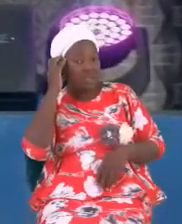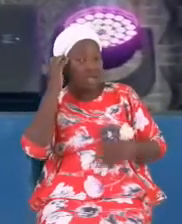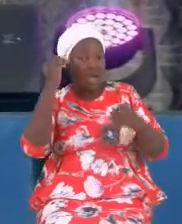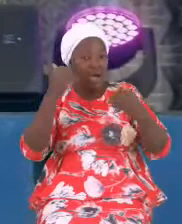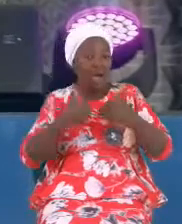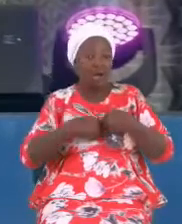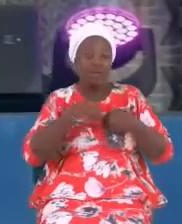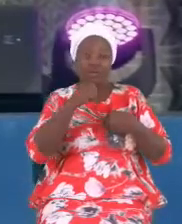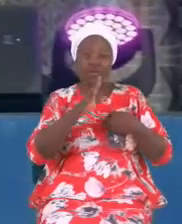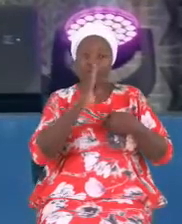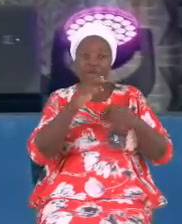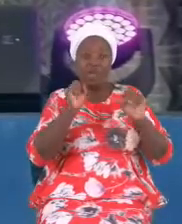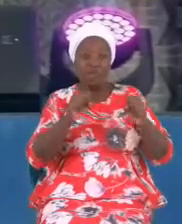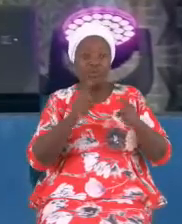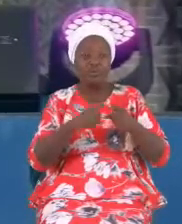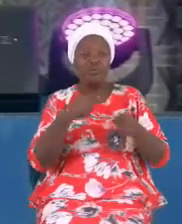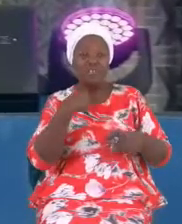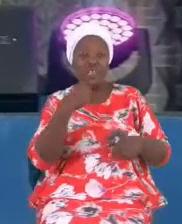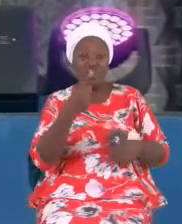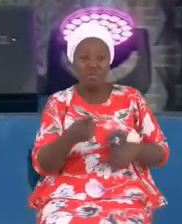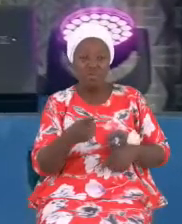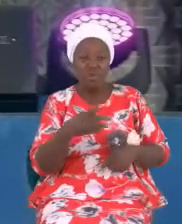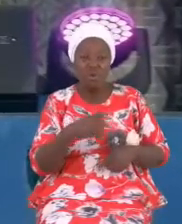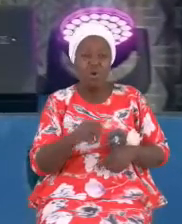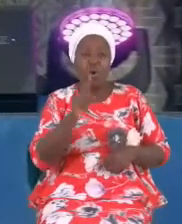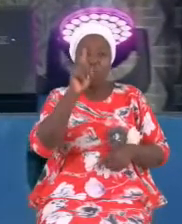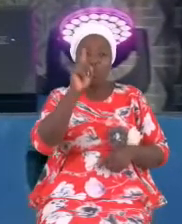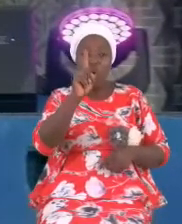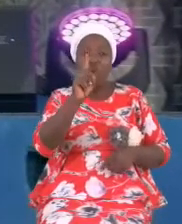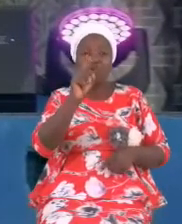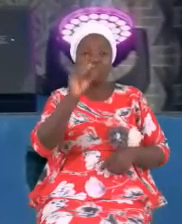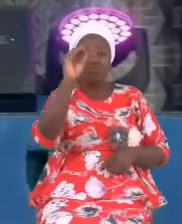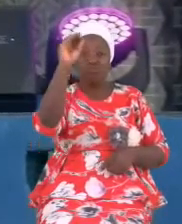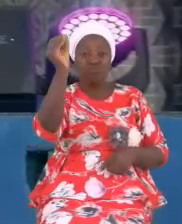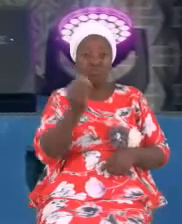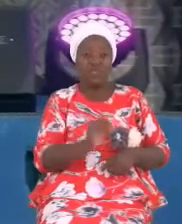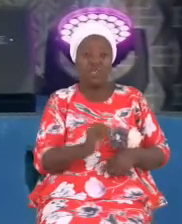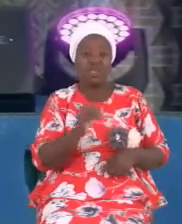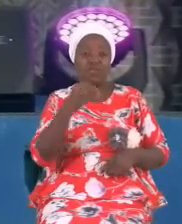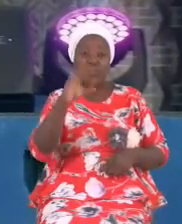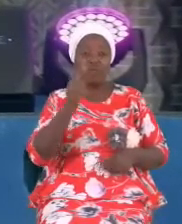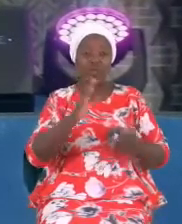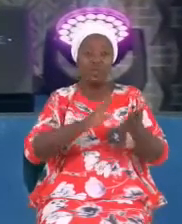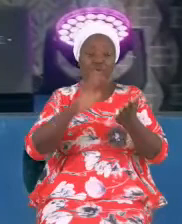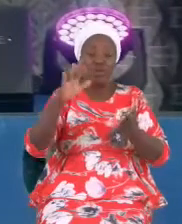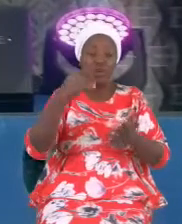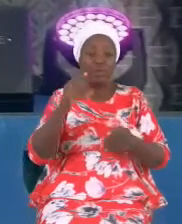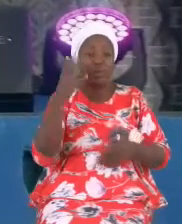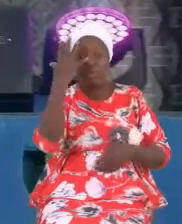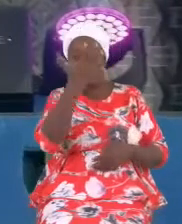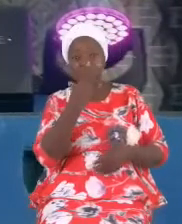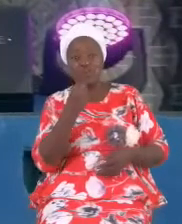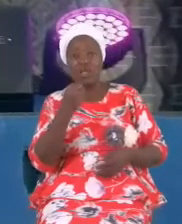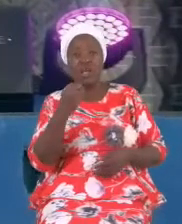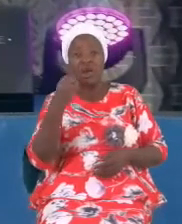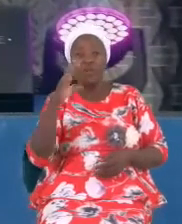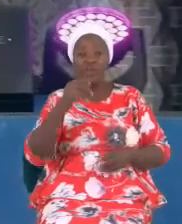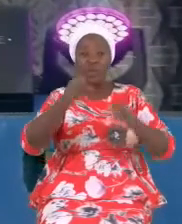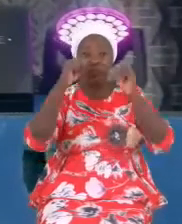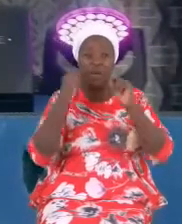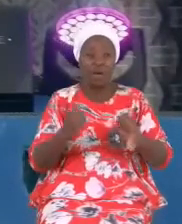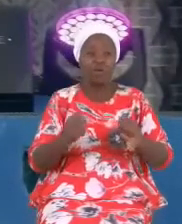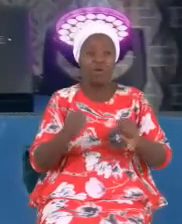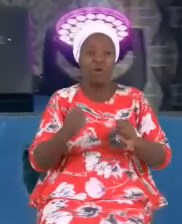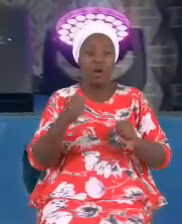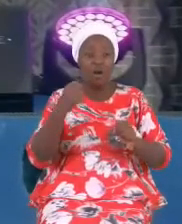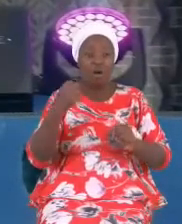able to tell you. 1% of the glory, of the beauty, of the power, of